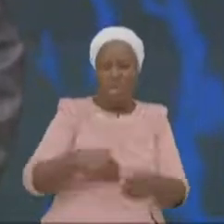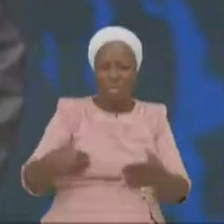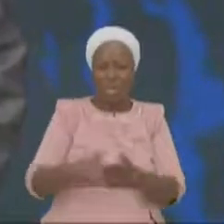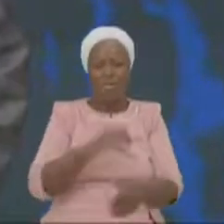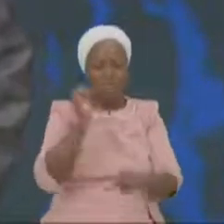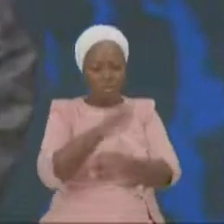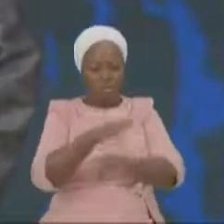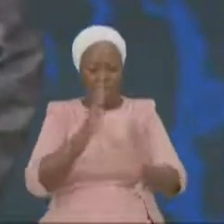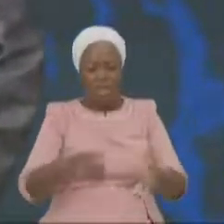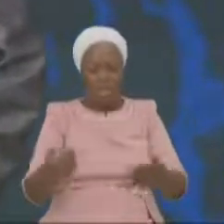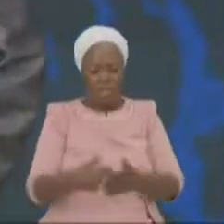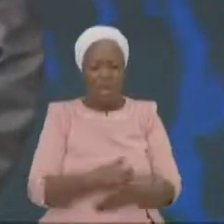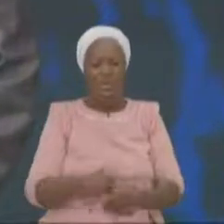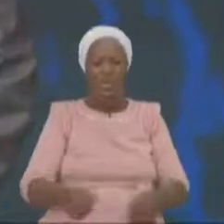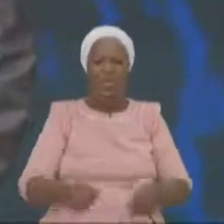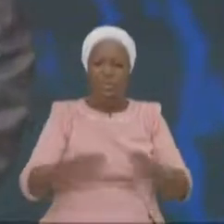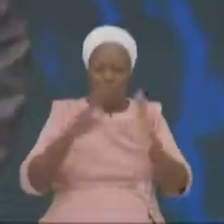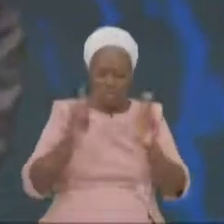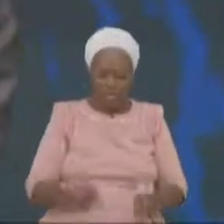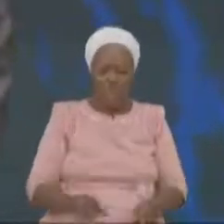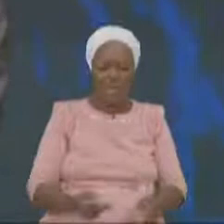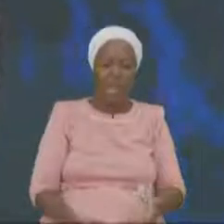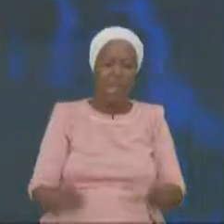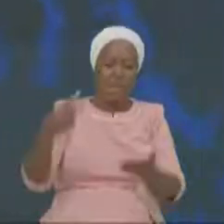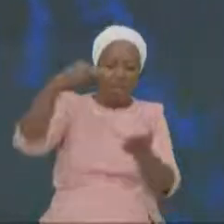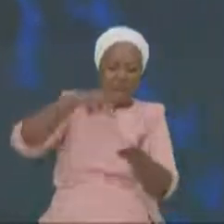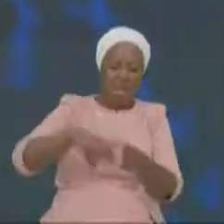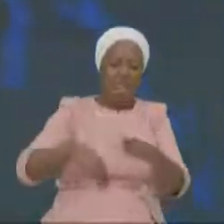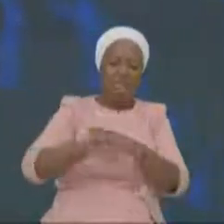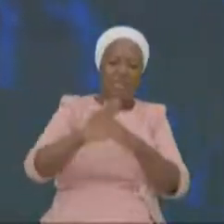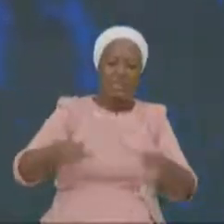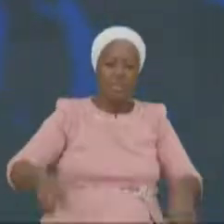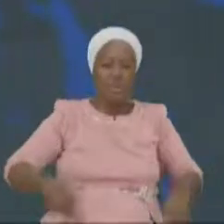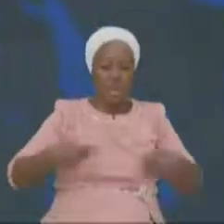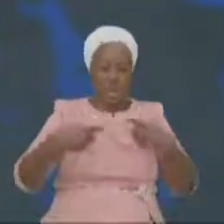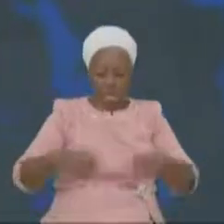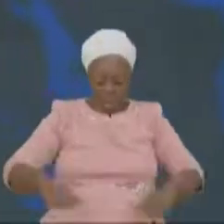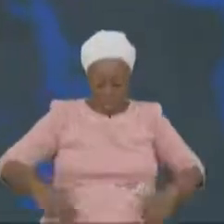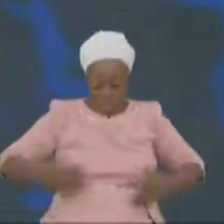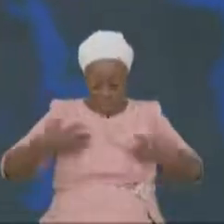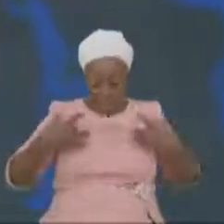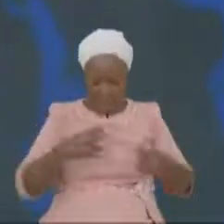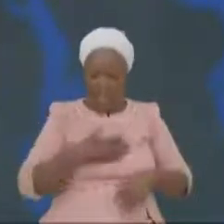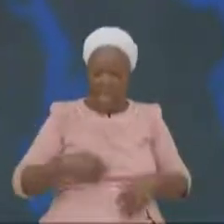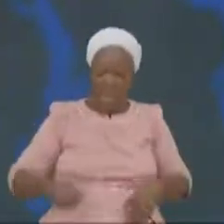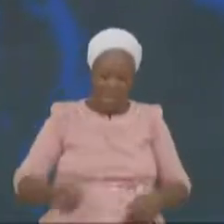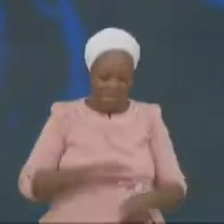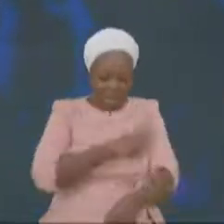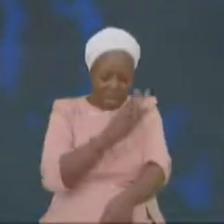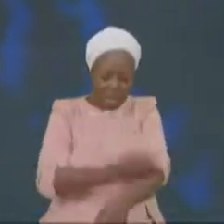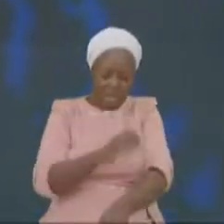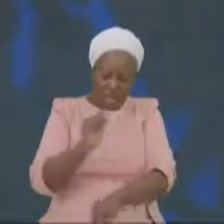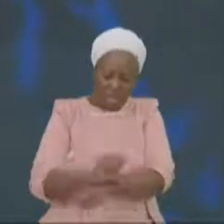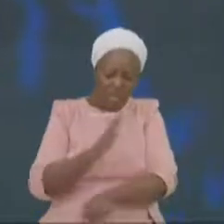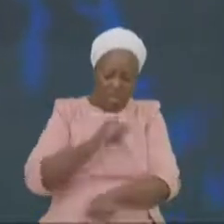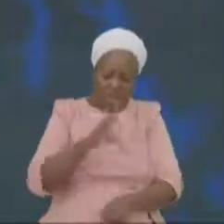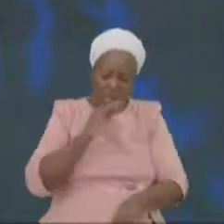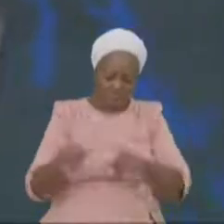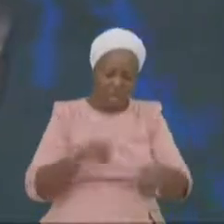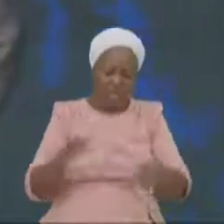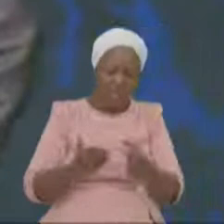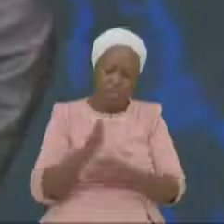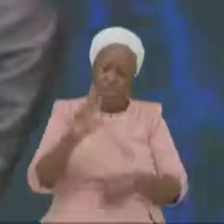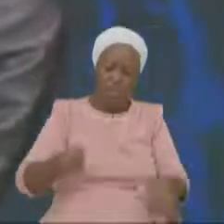new champion, rise up in your life. And mighty works will be done through your life